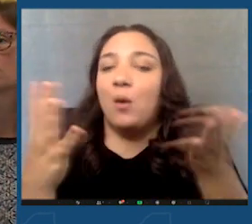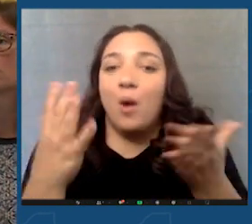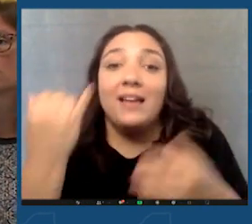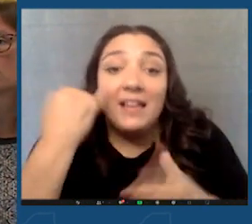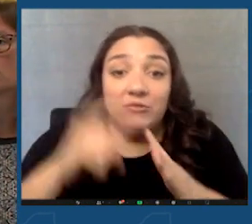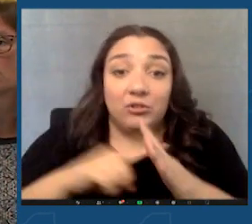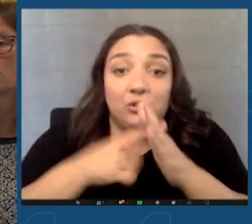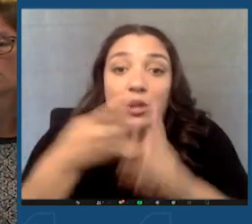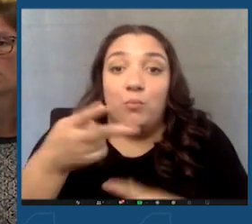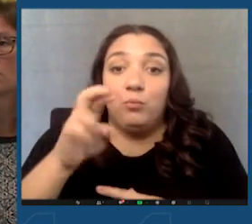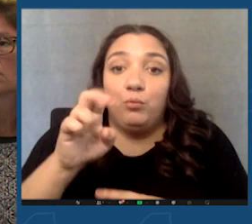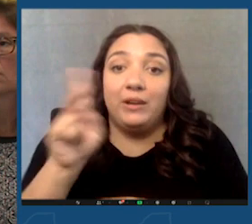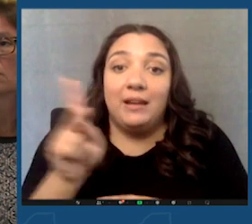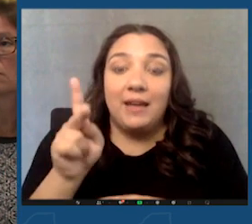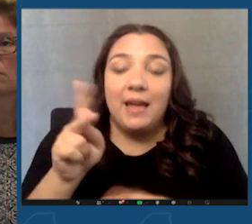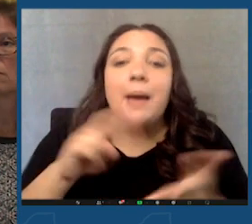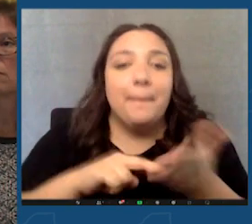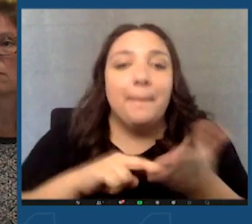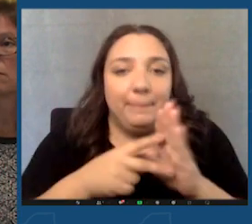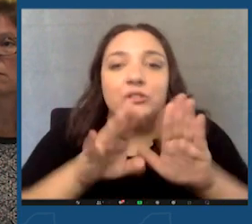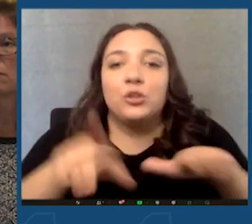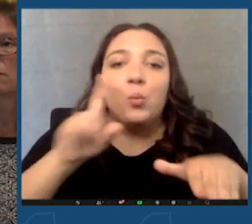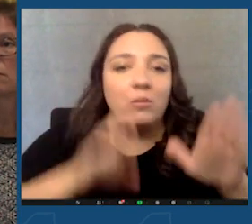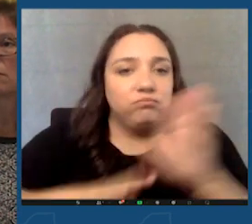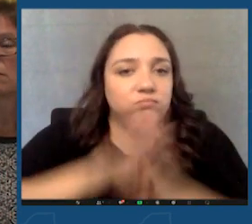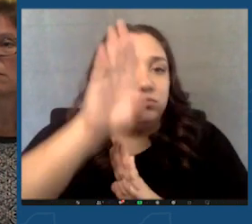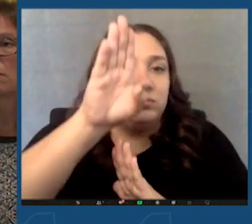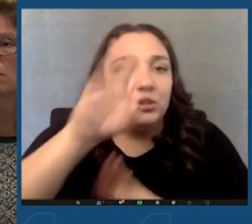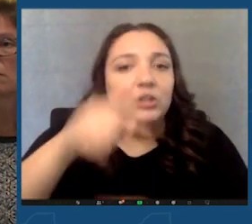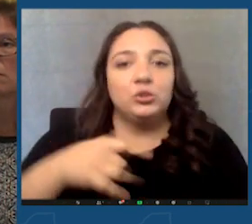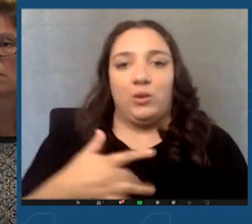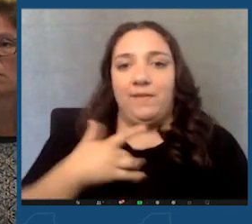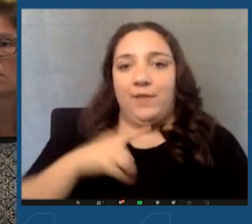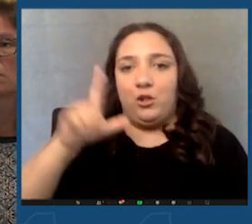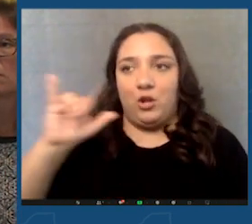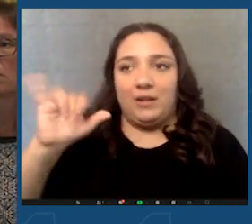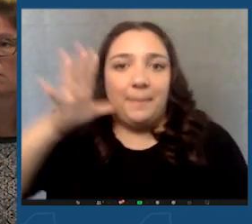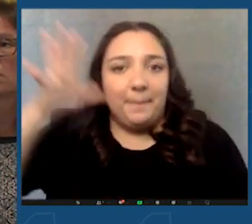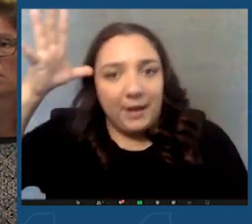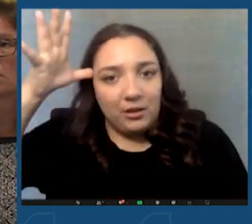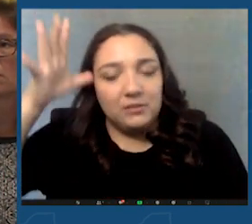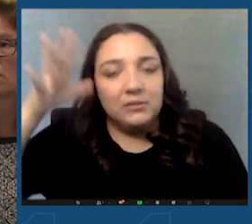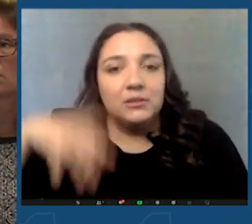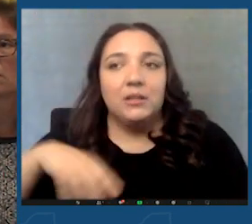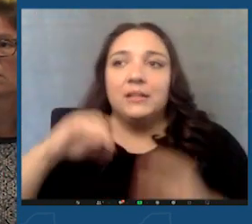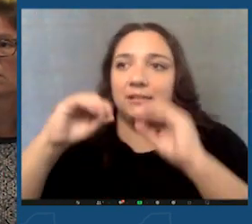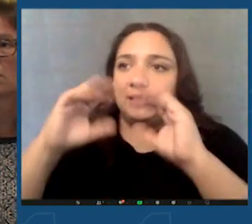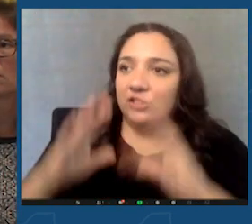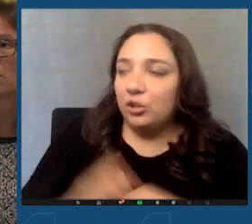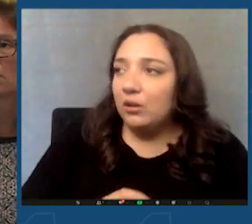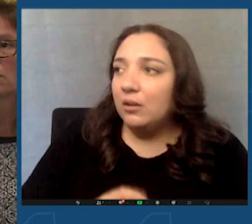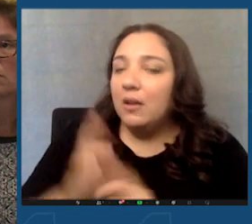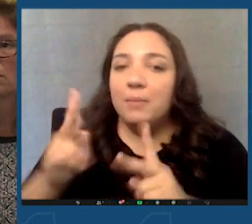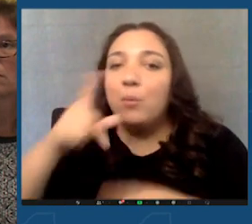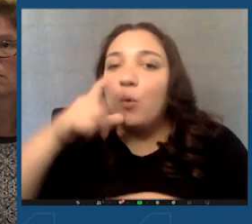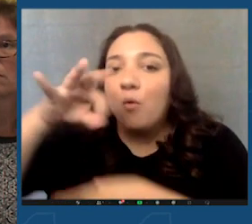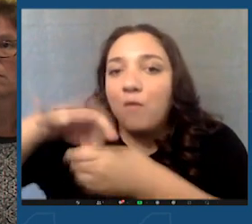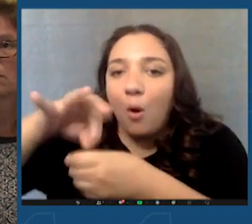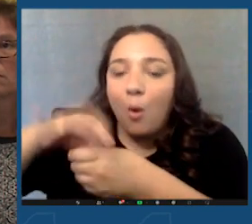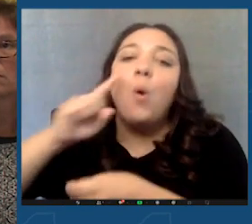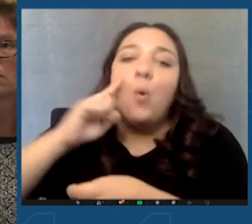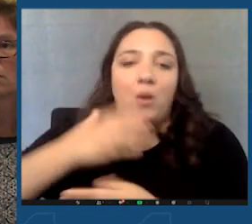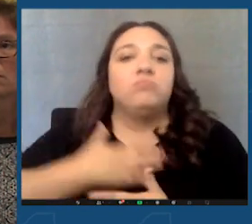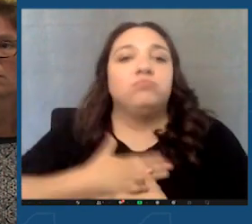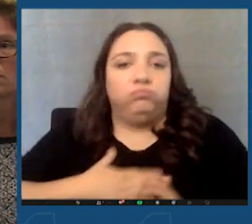so many different levels. And I think Long Island parents, Long Island teachers, Long Island voters will really appreciate this investment that's being